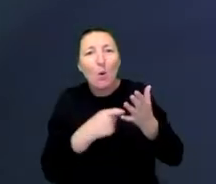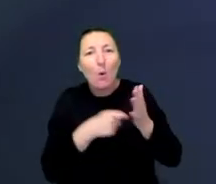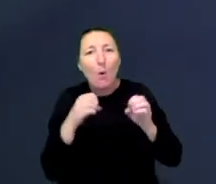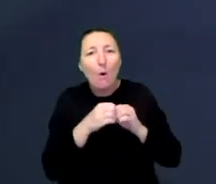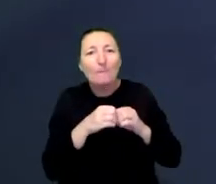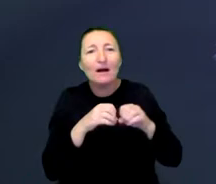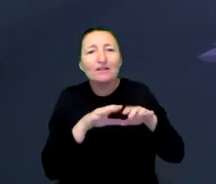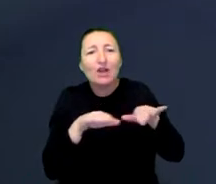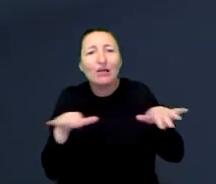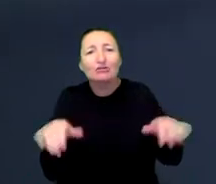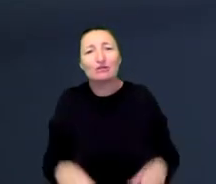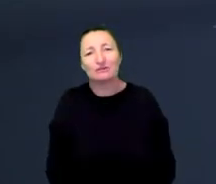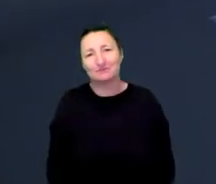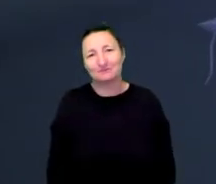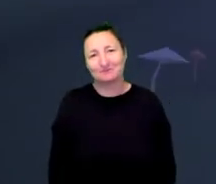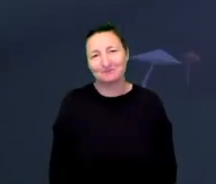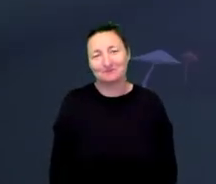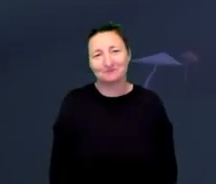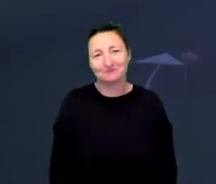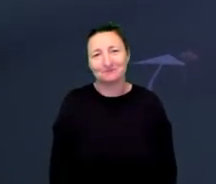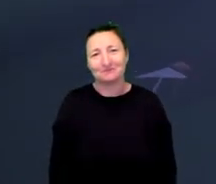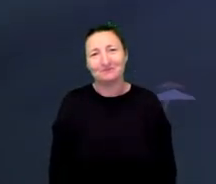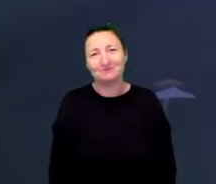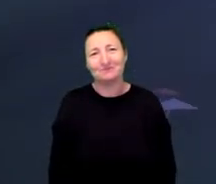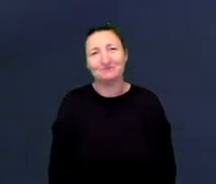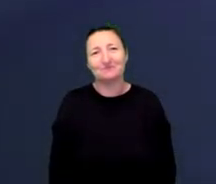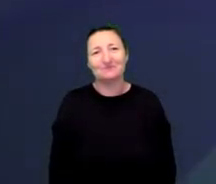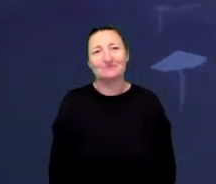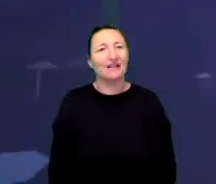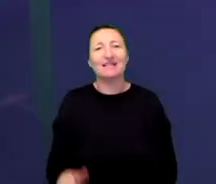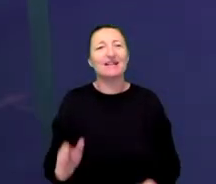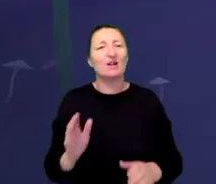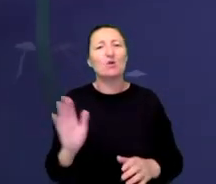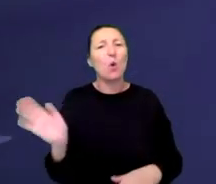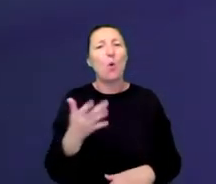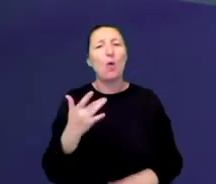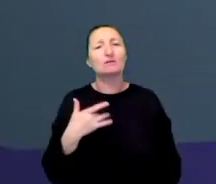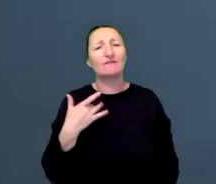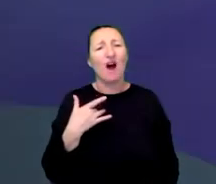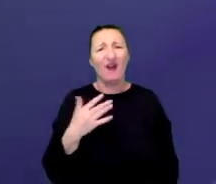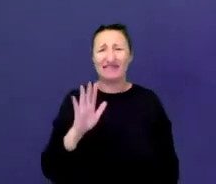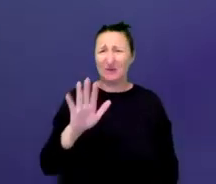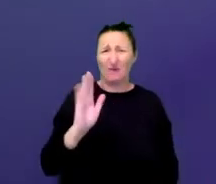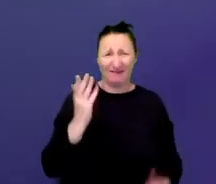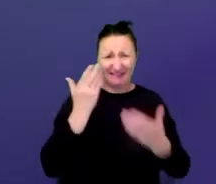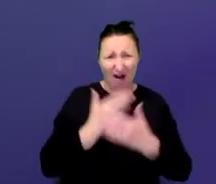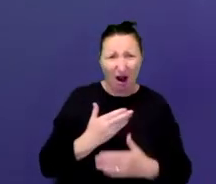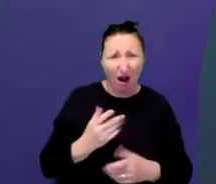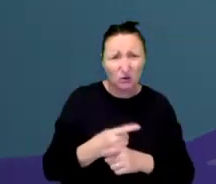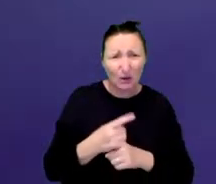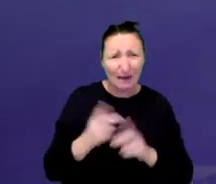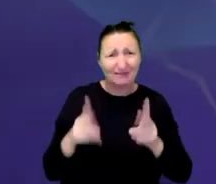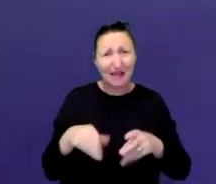live. Oh, there's got to be some good drugs. Bringing some darkness and joy. All right, no one's feeling too wholesome now. Where are we